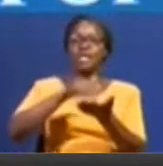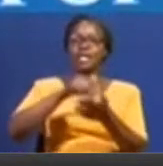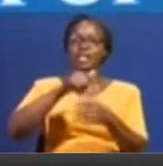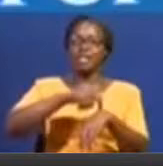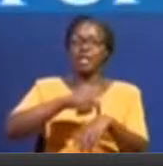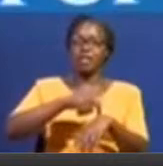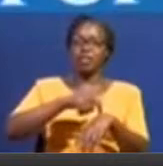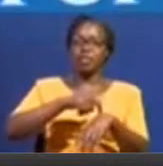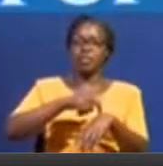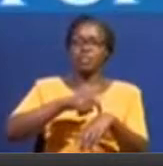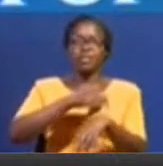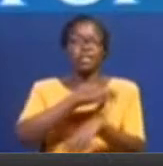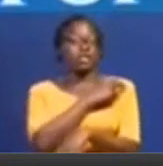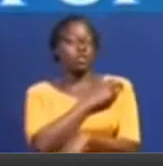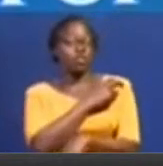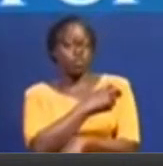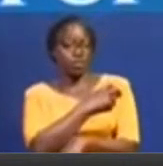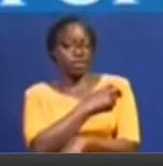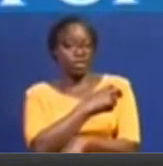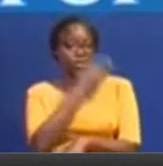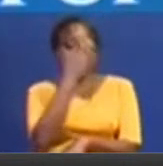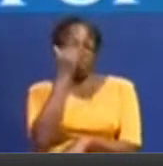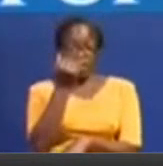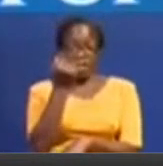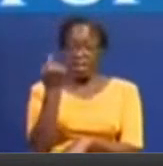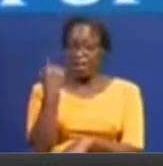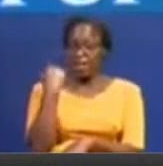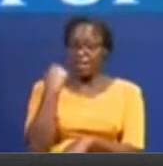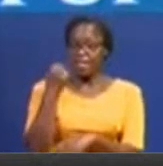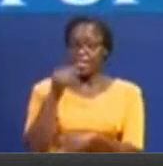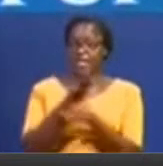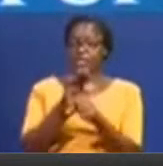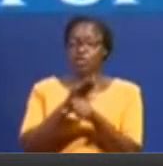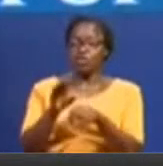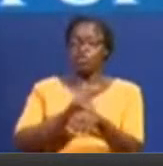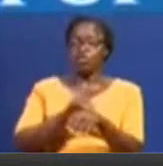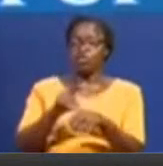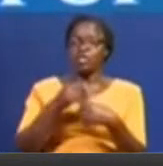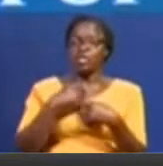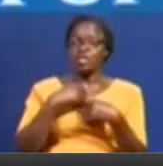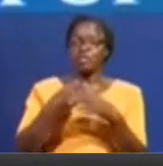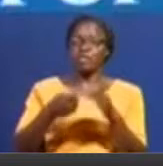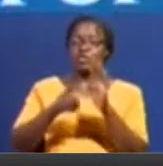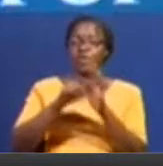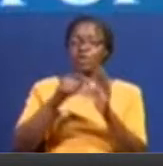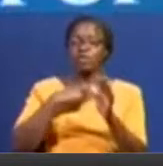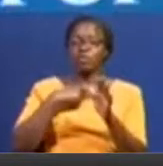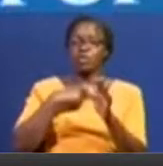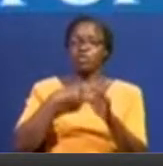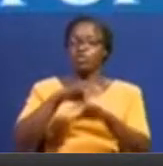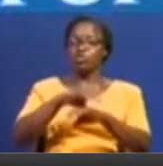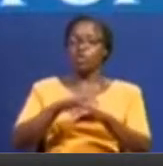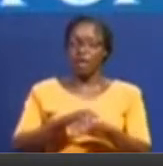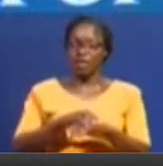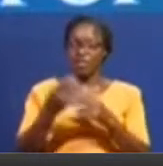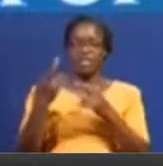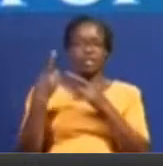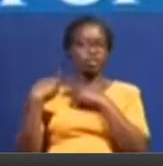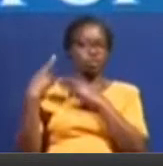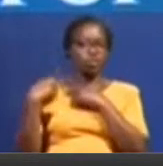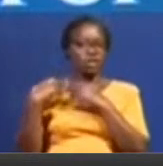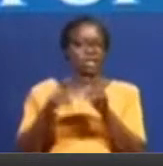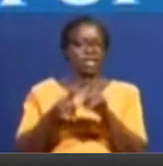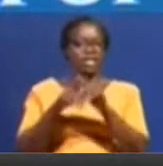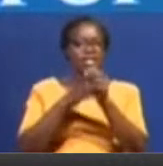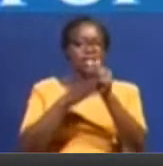on consultancy, because then I was given a lot of duties that required me to take that mandate as the